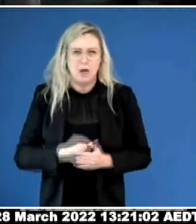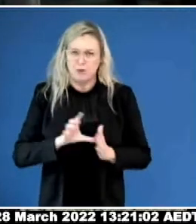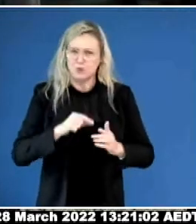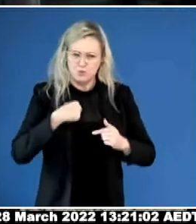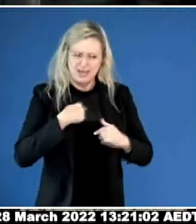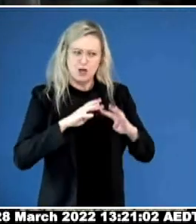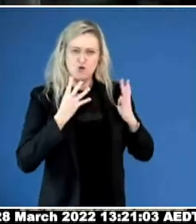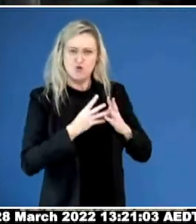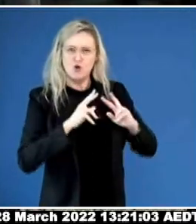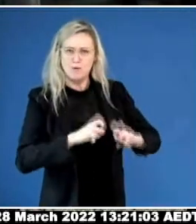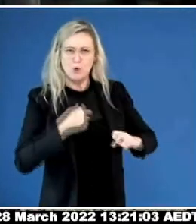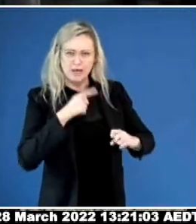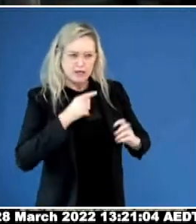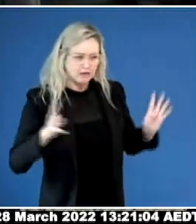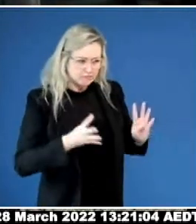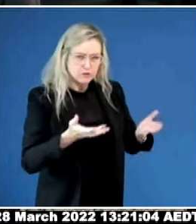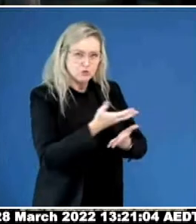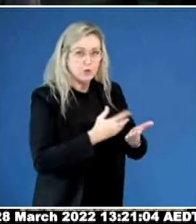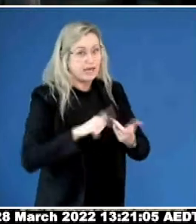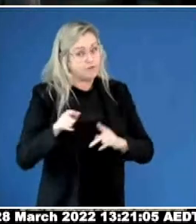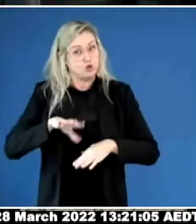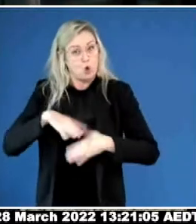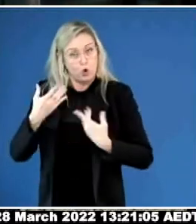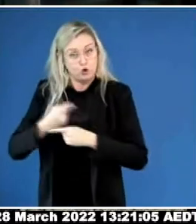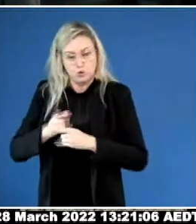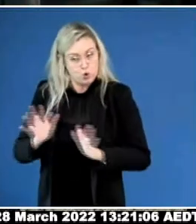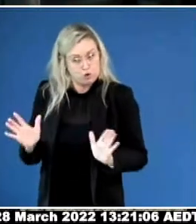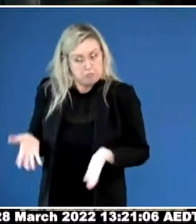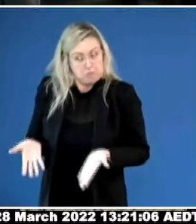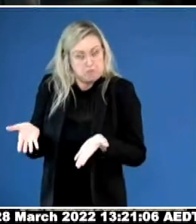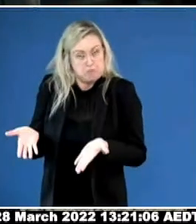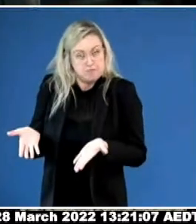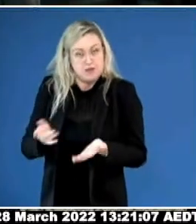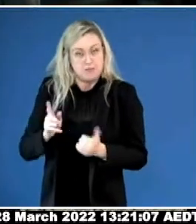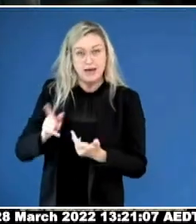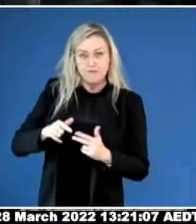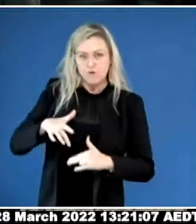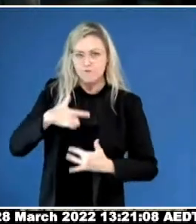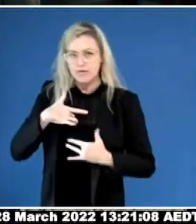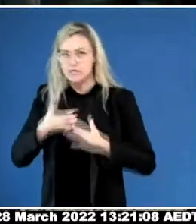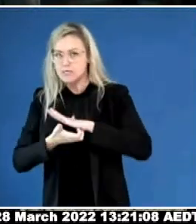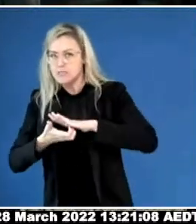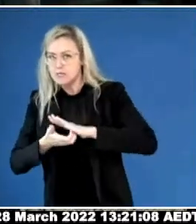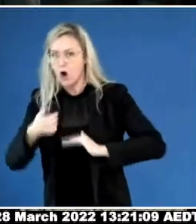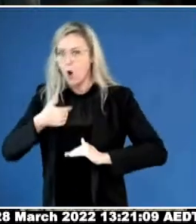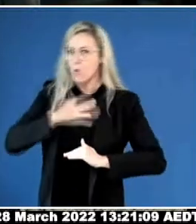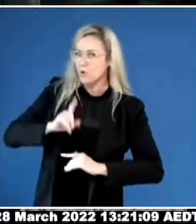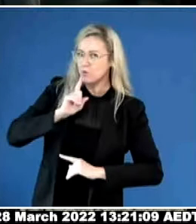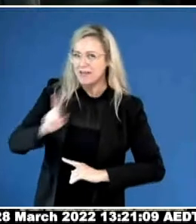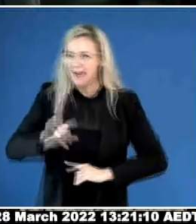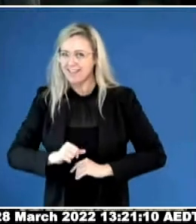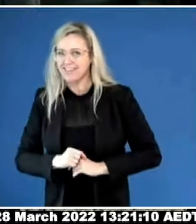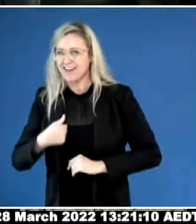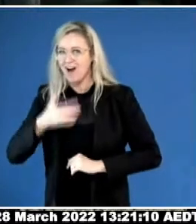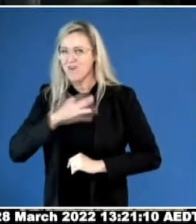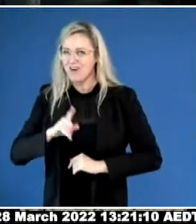topic you want to talk about, that's fine. But if there are particular things you thought, right, I've got the commissioners here today, you can square them up, look them in the eye,